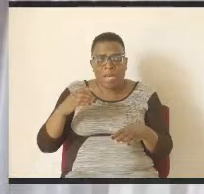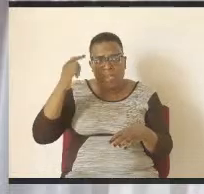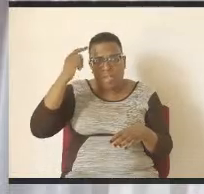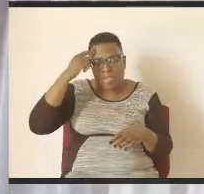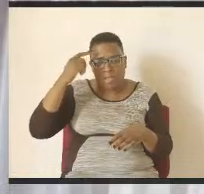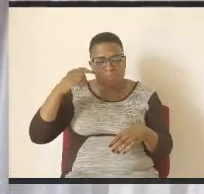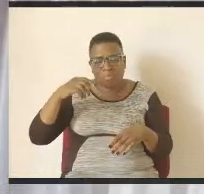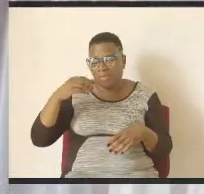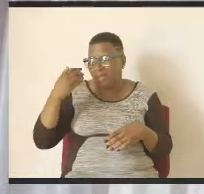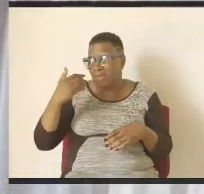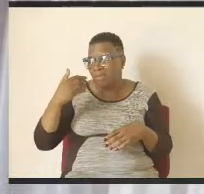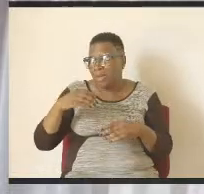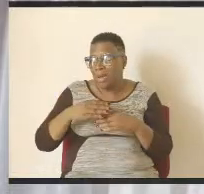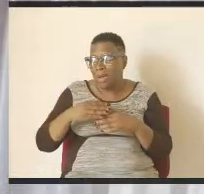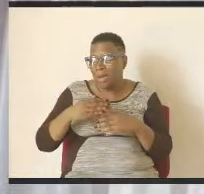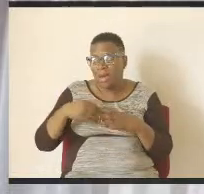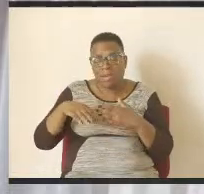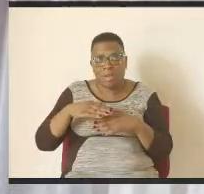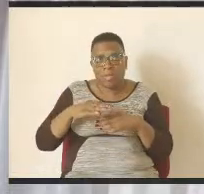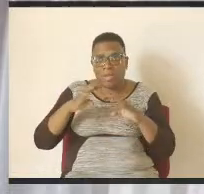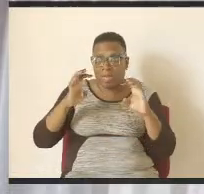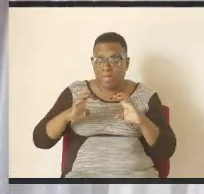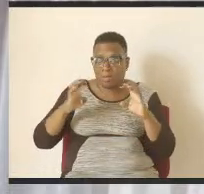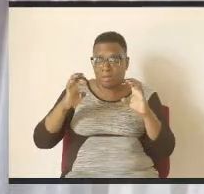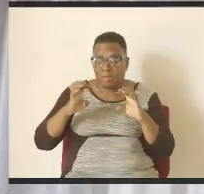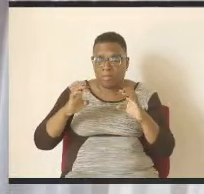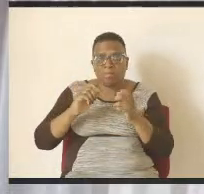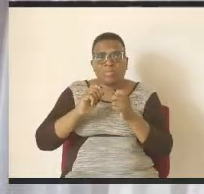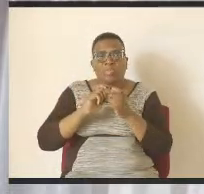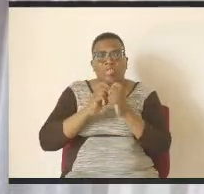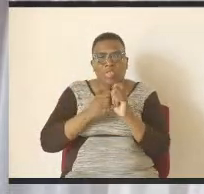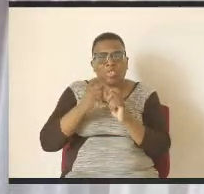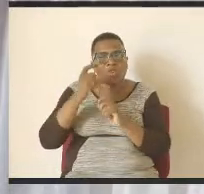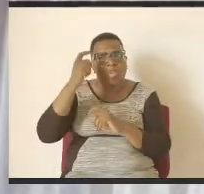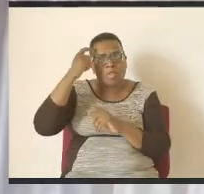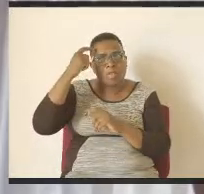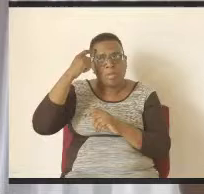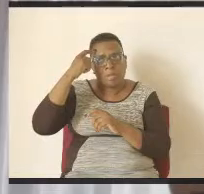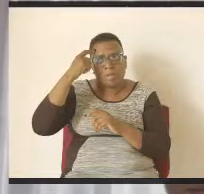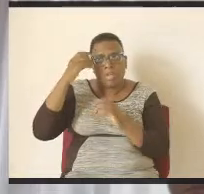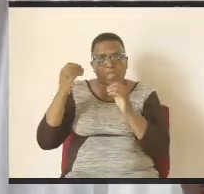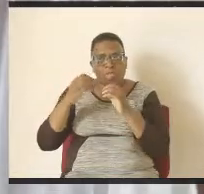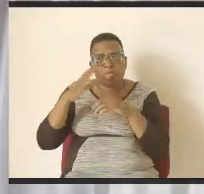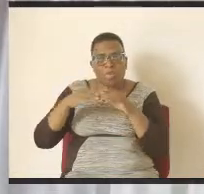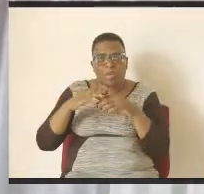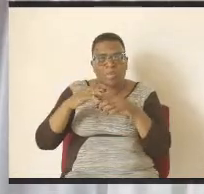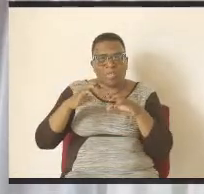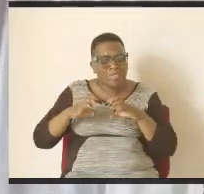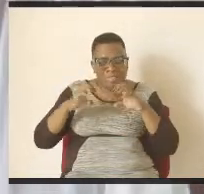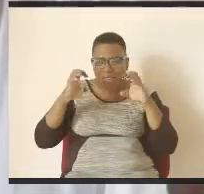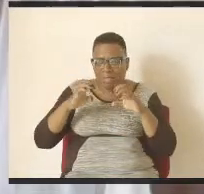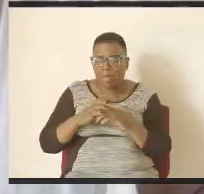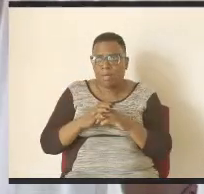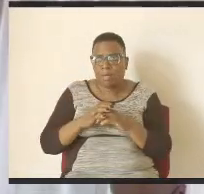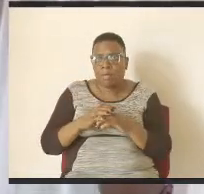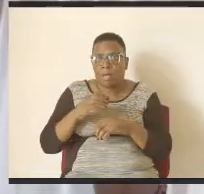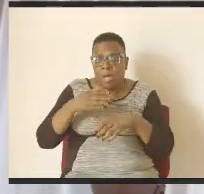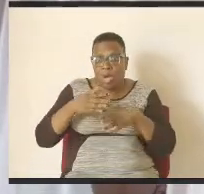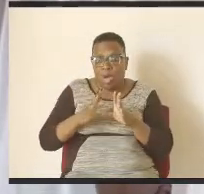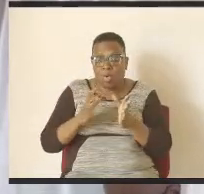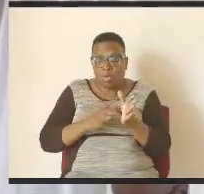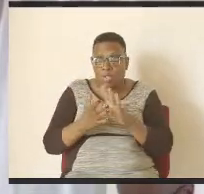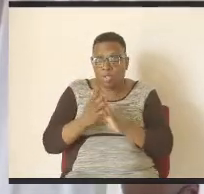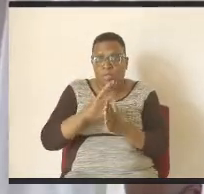Easter season, we want to change that mindset to let Jesus become the center of our lives, not just